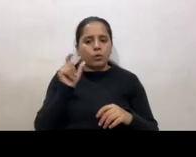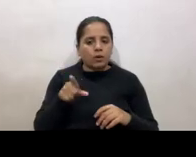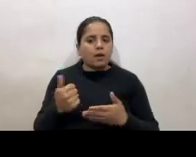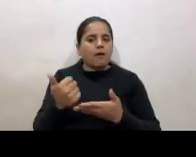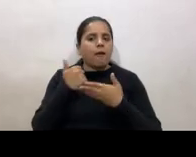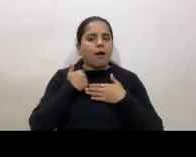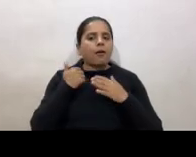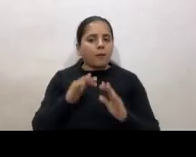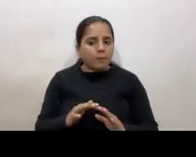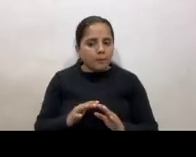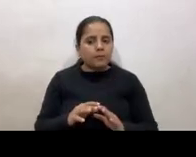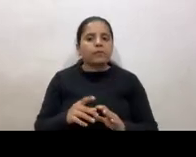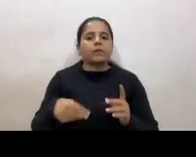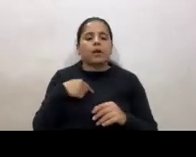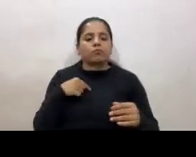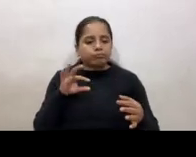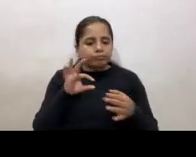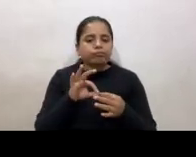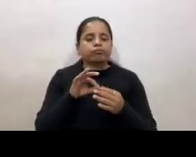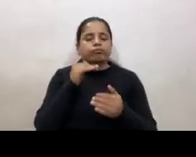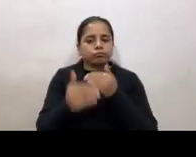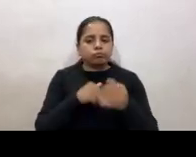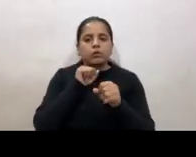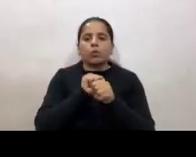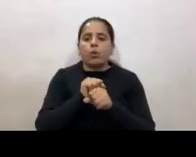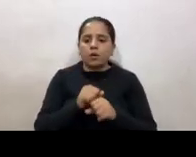us characterize